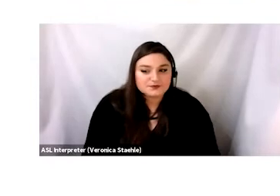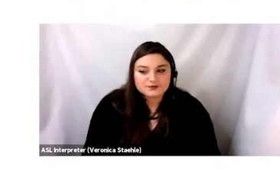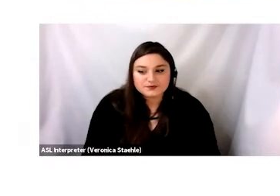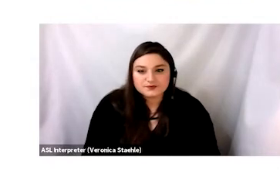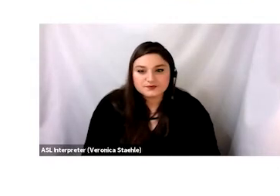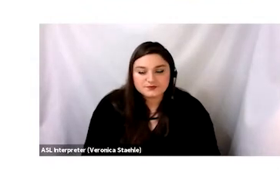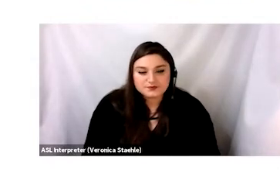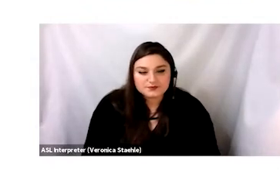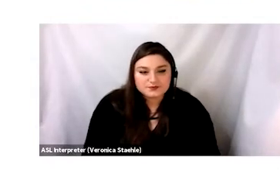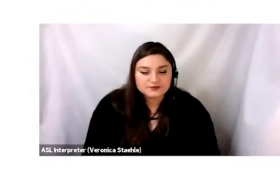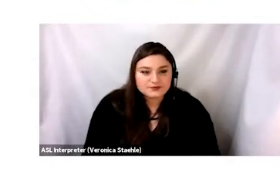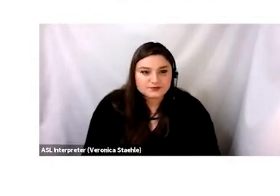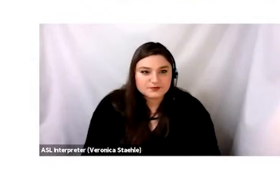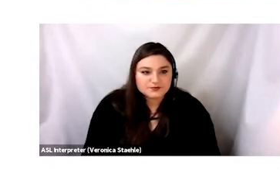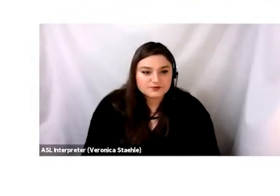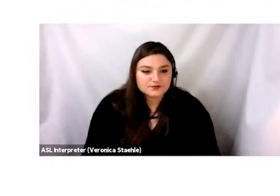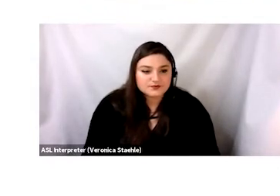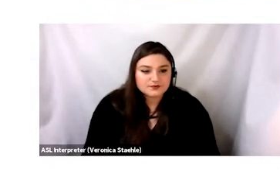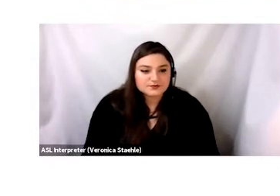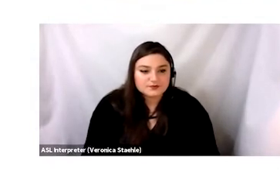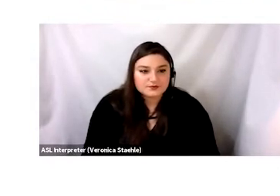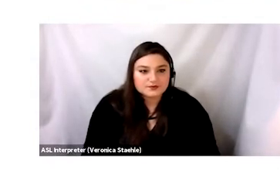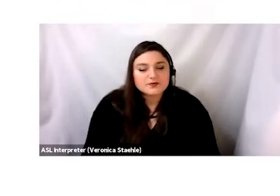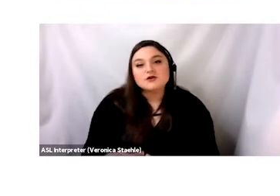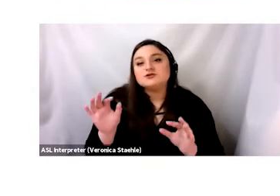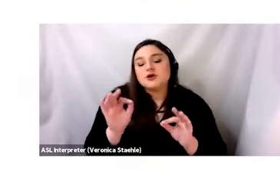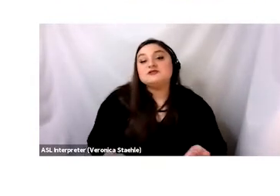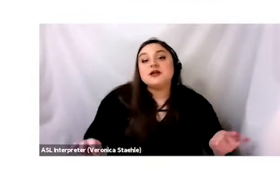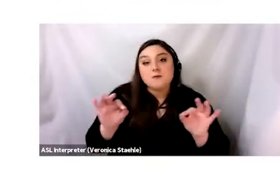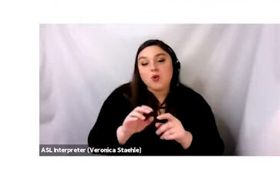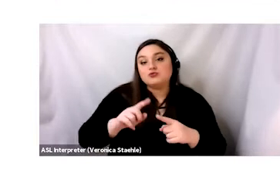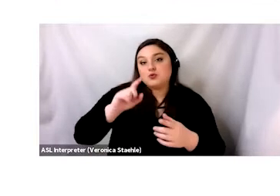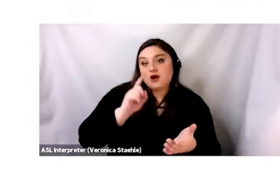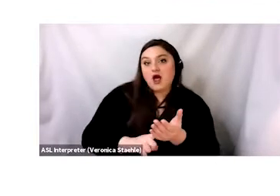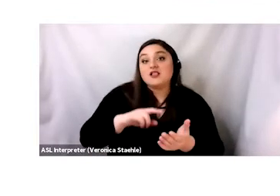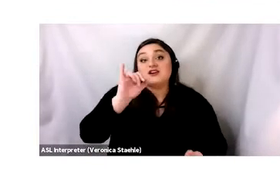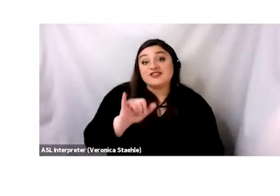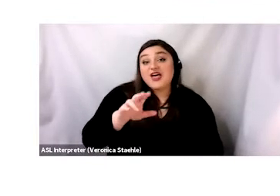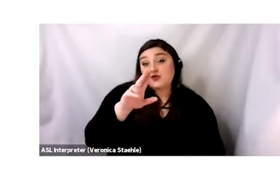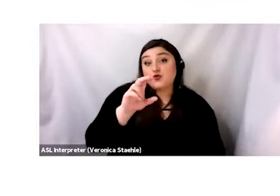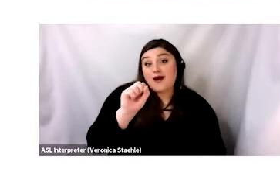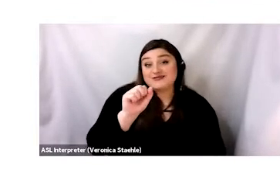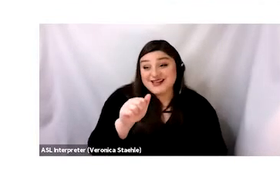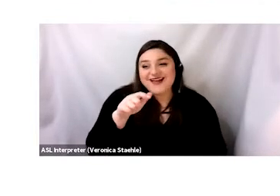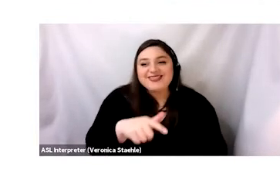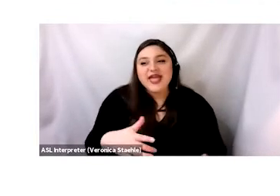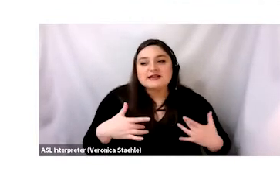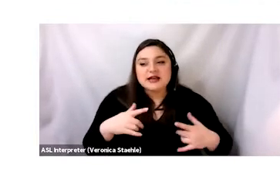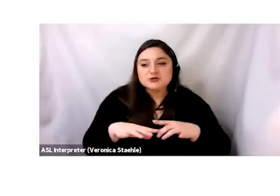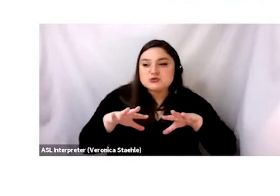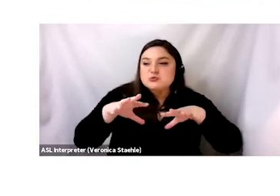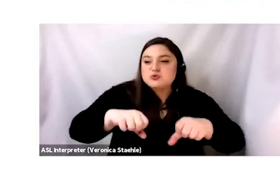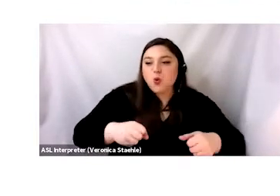And we really consider, it's evident that the history of cotton in the US includes the hoarding of native land resources and